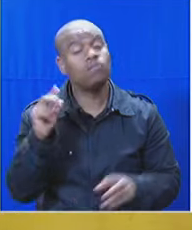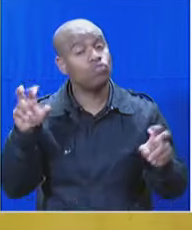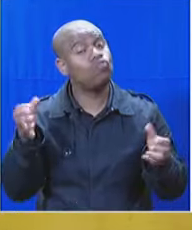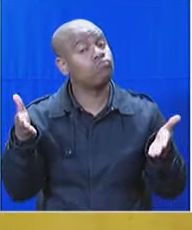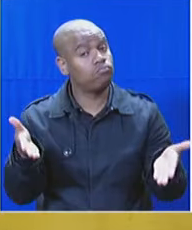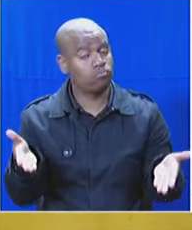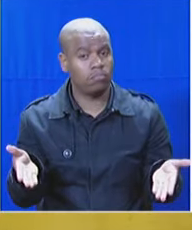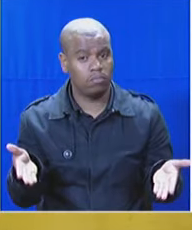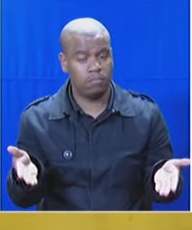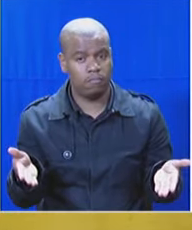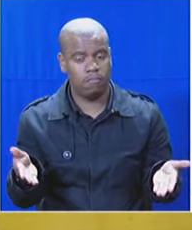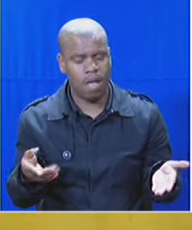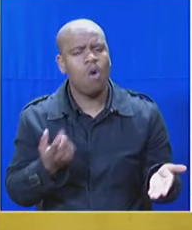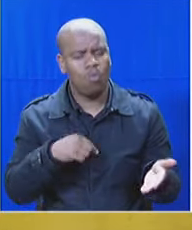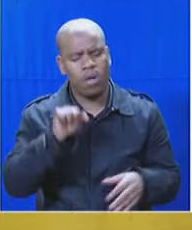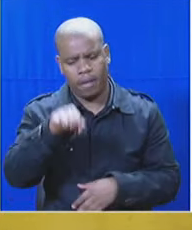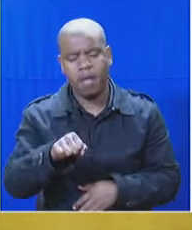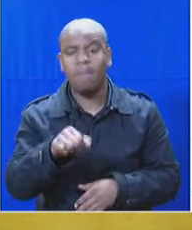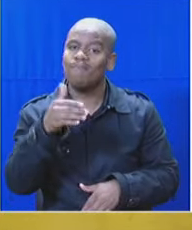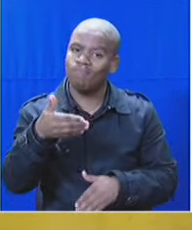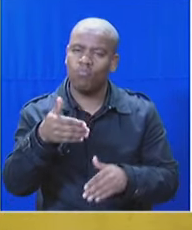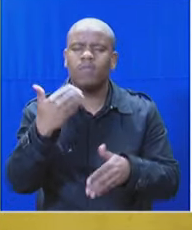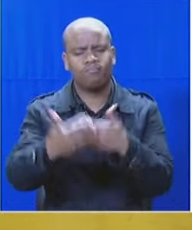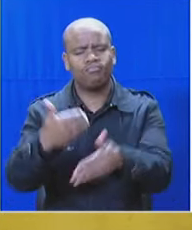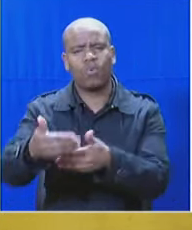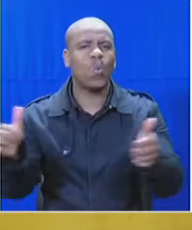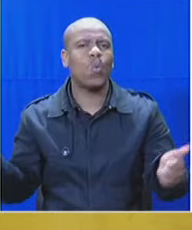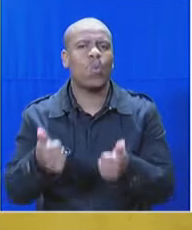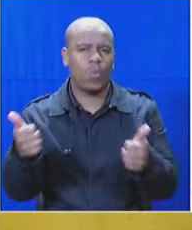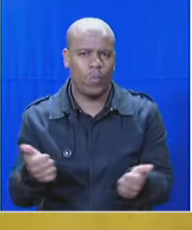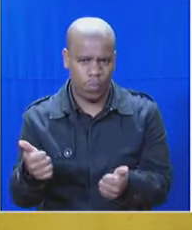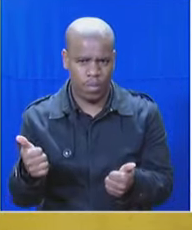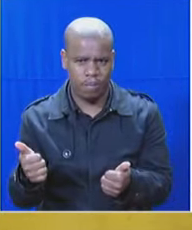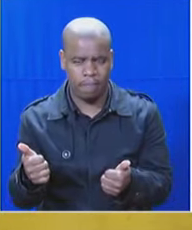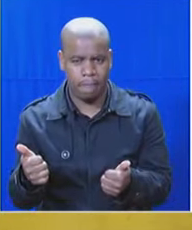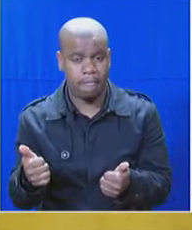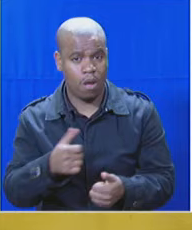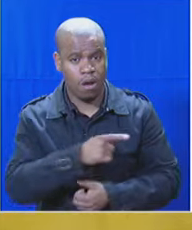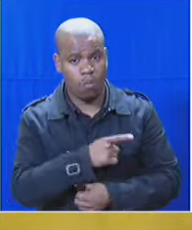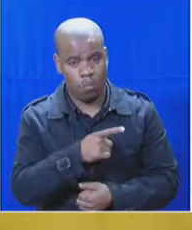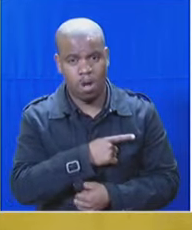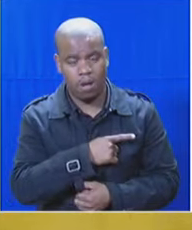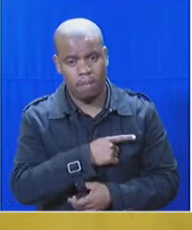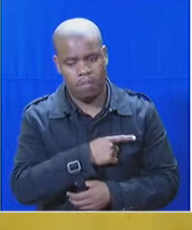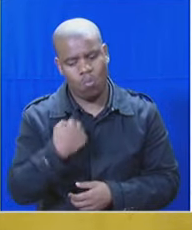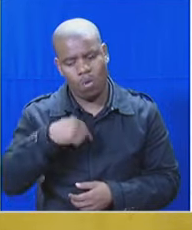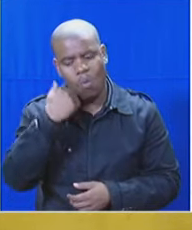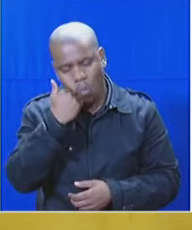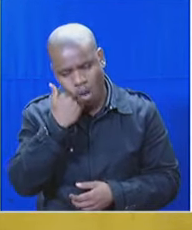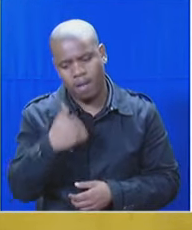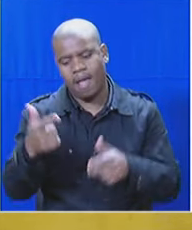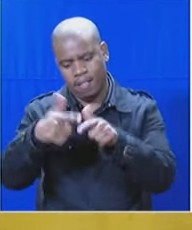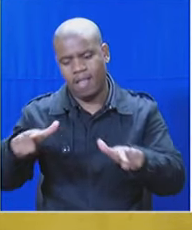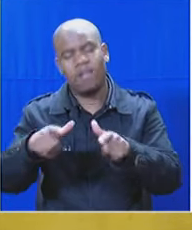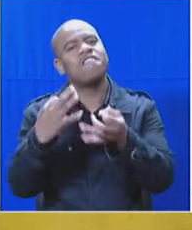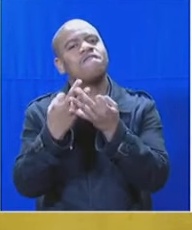apha. Siyaqhuba sihlalo wami, sibeka phambili ngoba sifuna ukukhulula ilizwe. Abantu bakuthi baye kuba